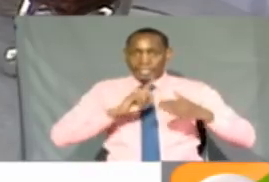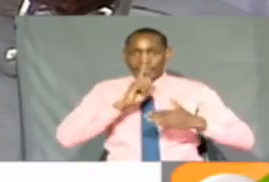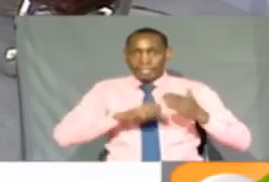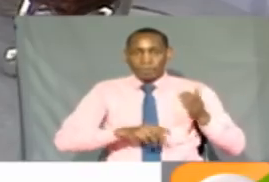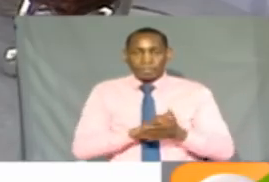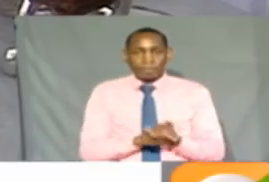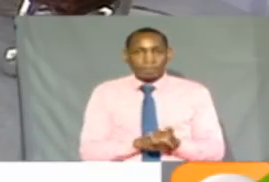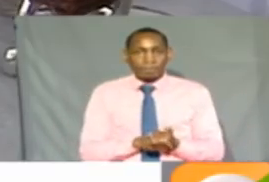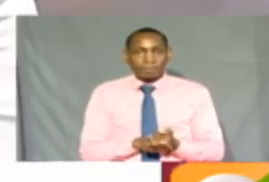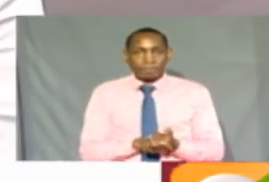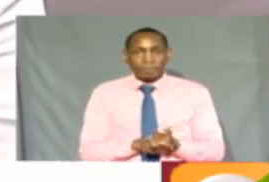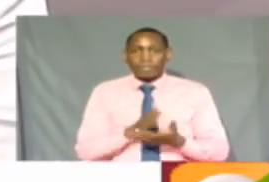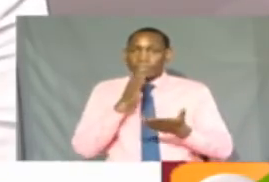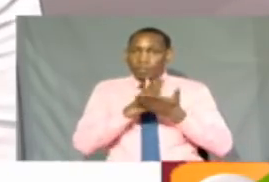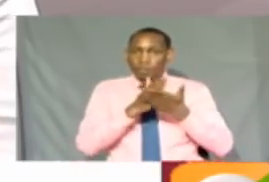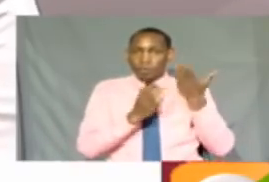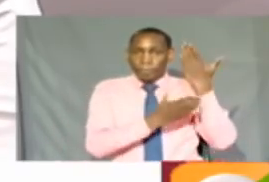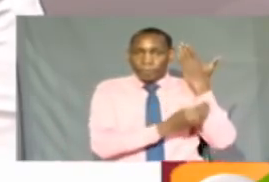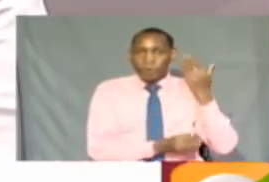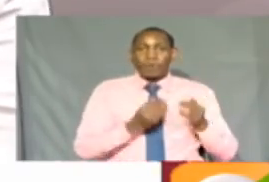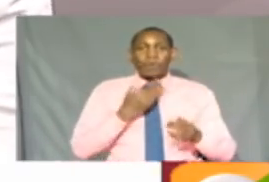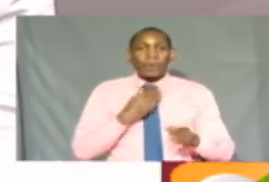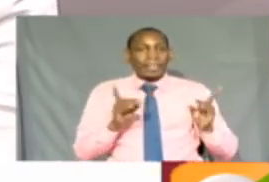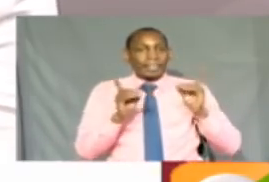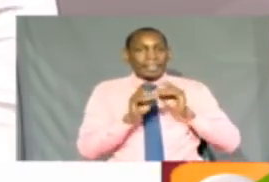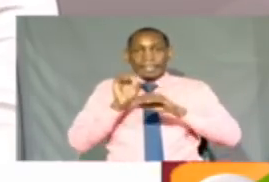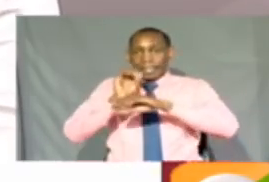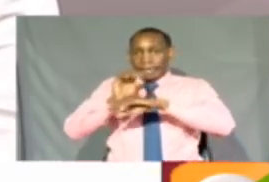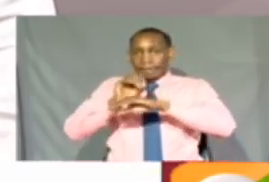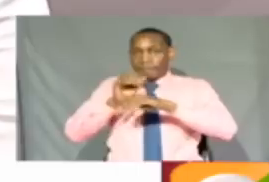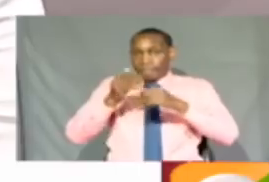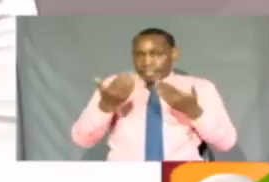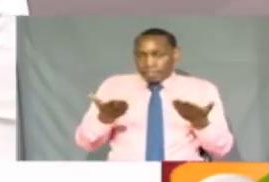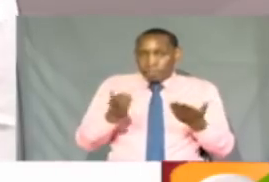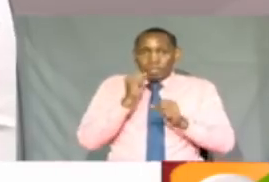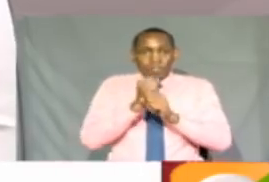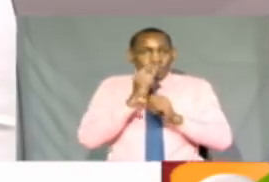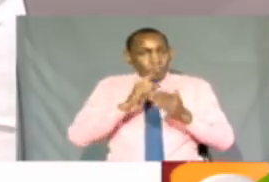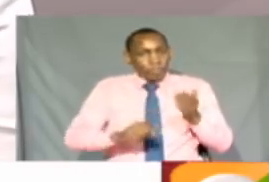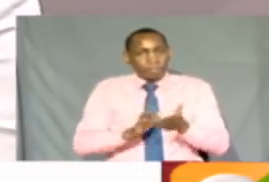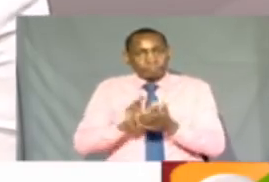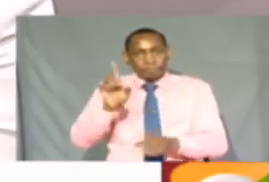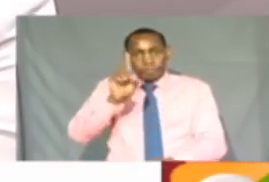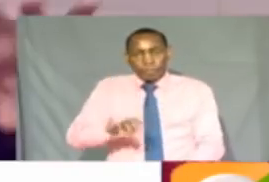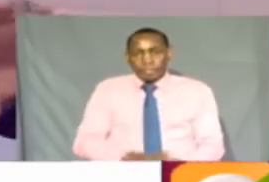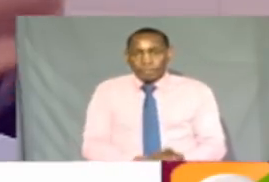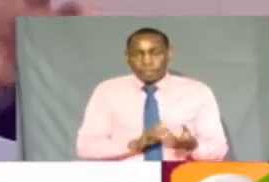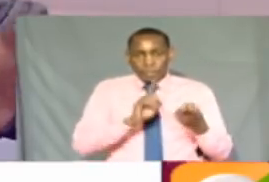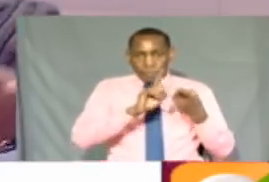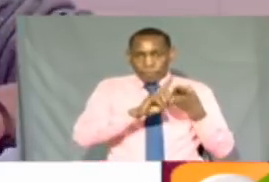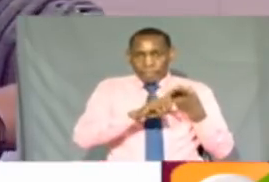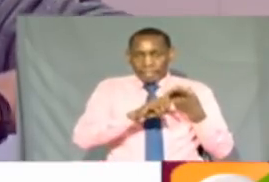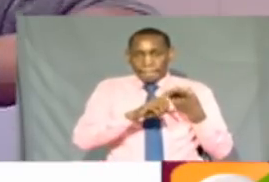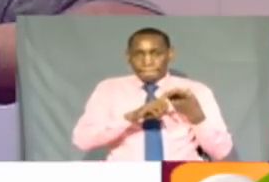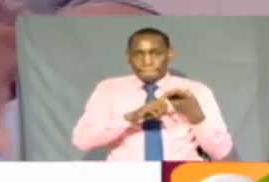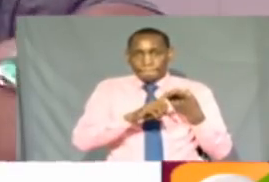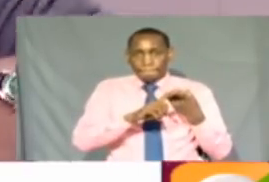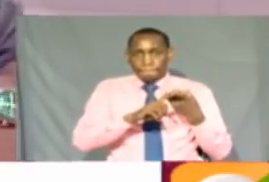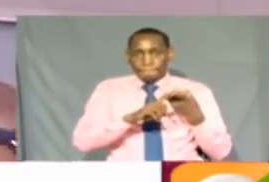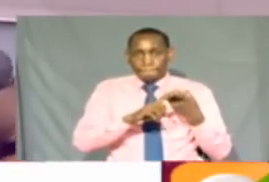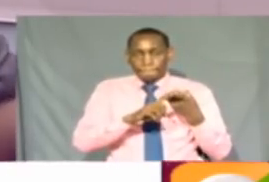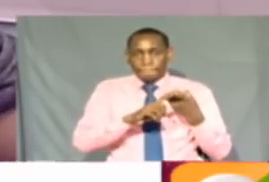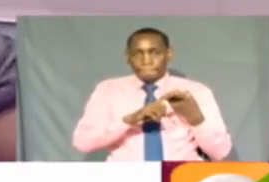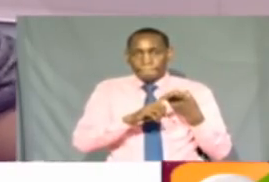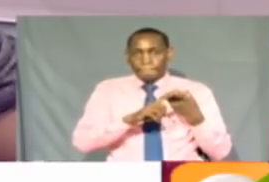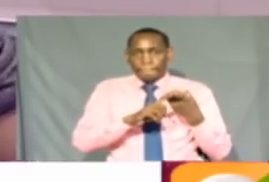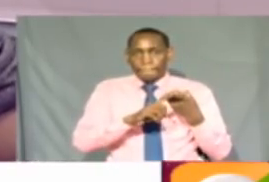all of that. Yeah. Yes, I'm broke, but I still want to date. How do you advise me? What do I do? One, let me just go back to something else just for a brief